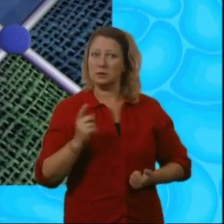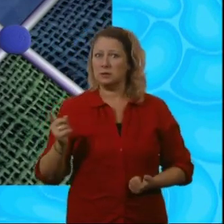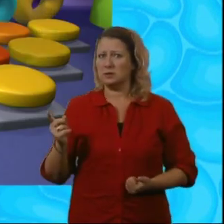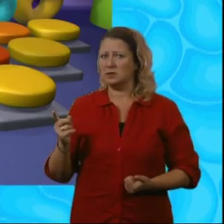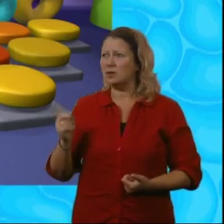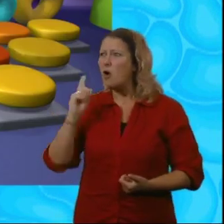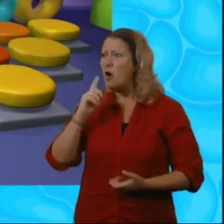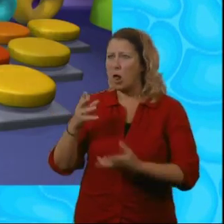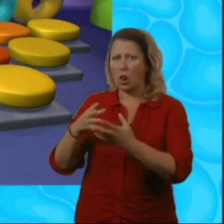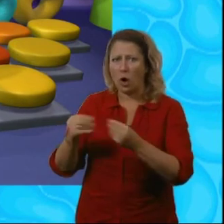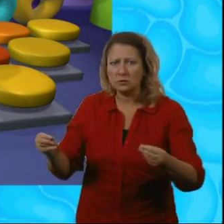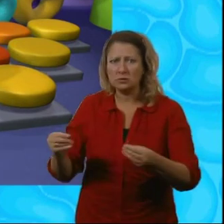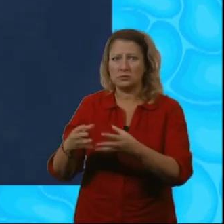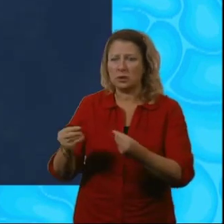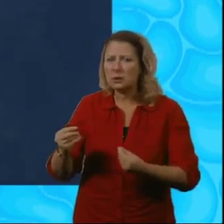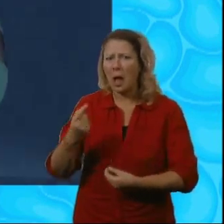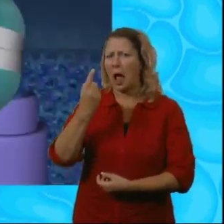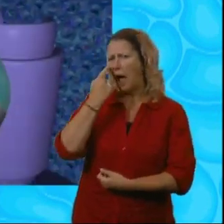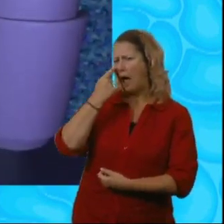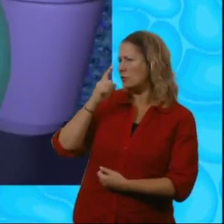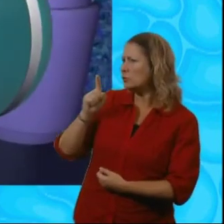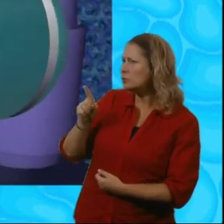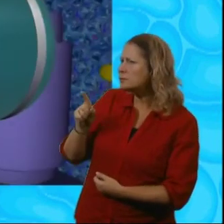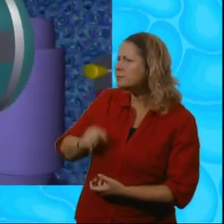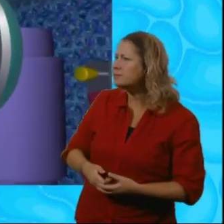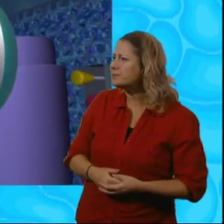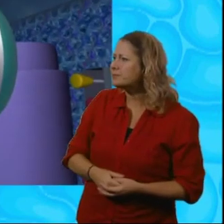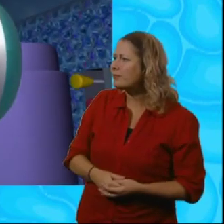stuff. Putting it on screen.